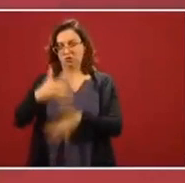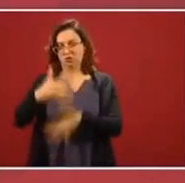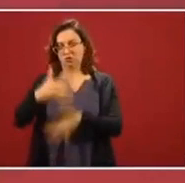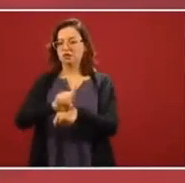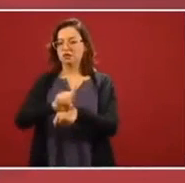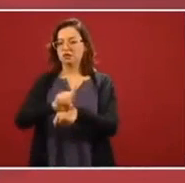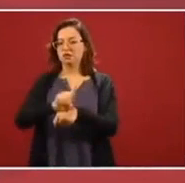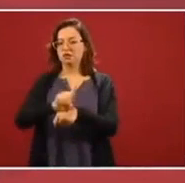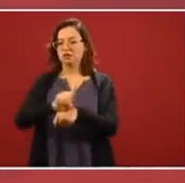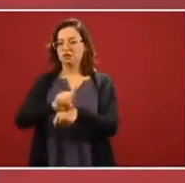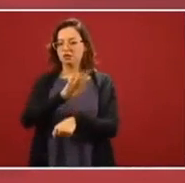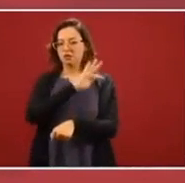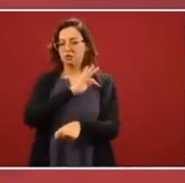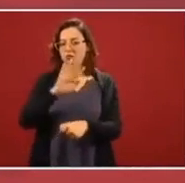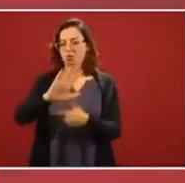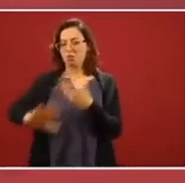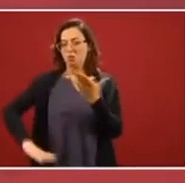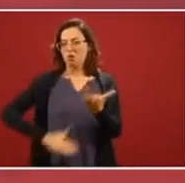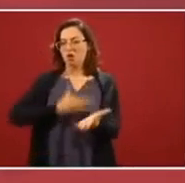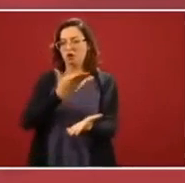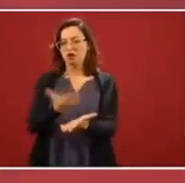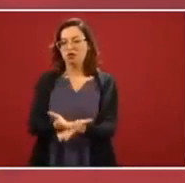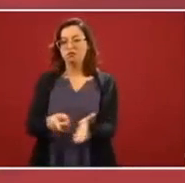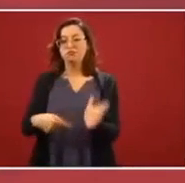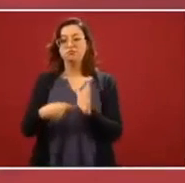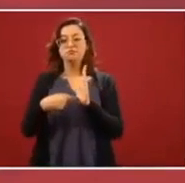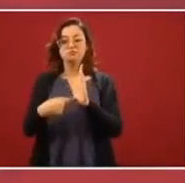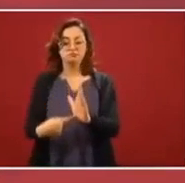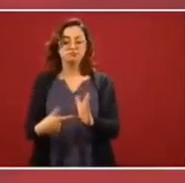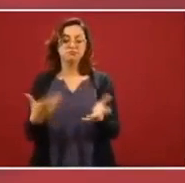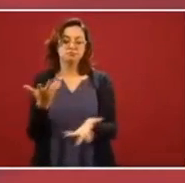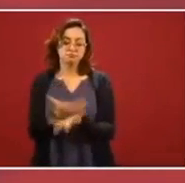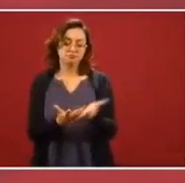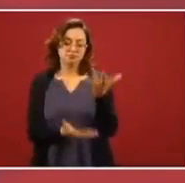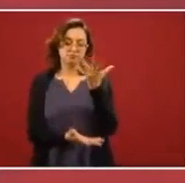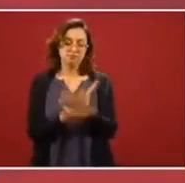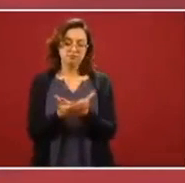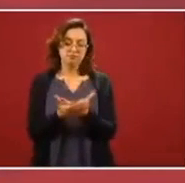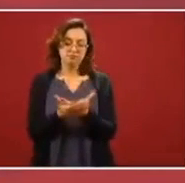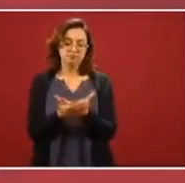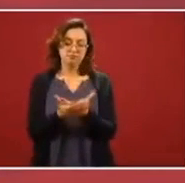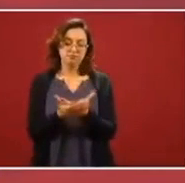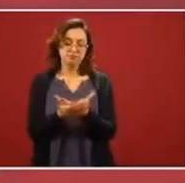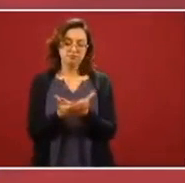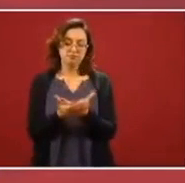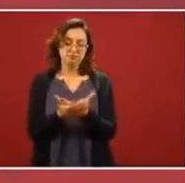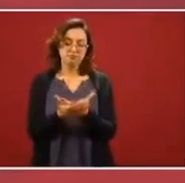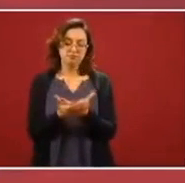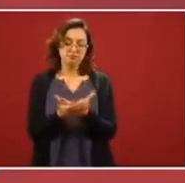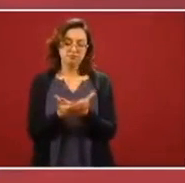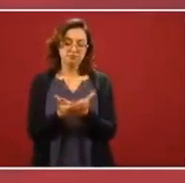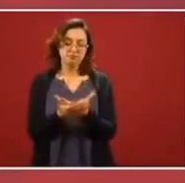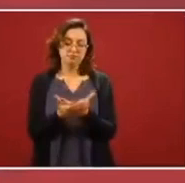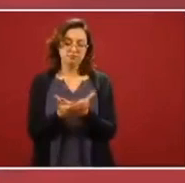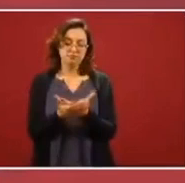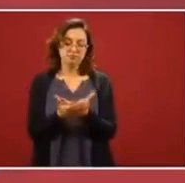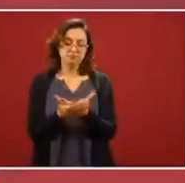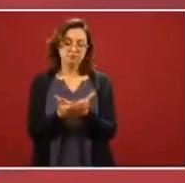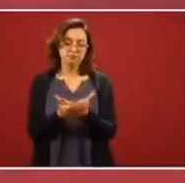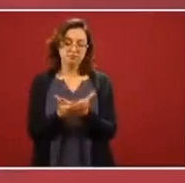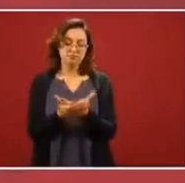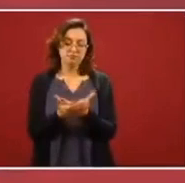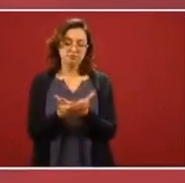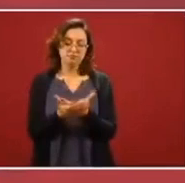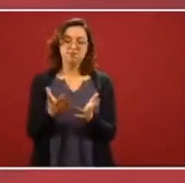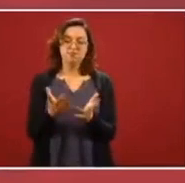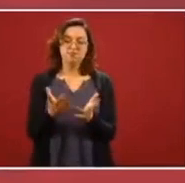with a plan Que es integrar tan solo esas acciones que se están tomando y se in which we plan to integrate the actions that